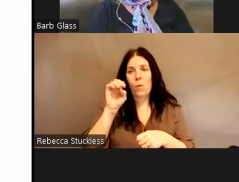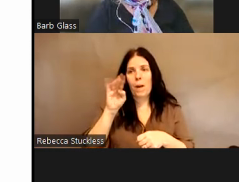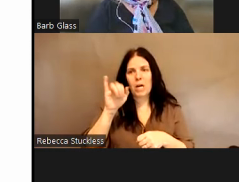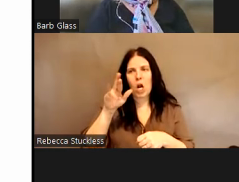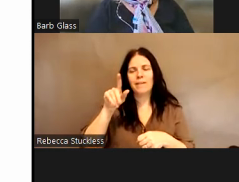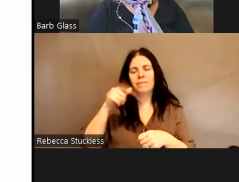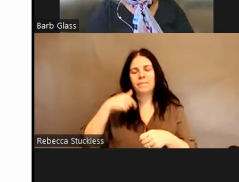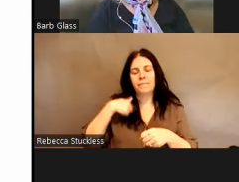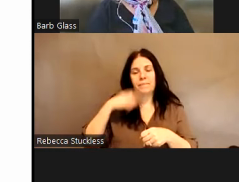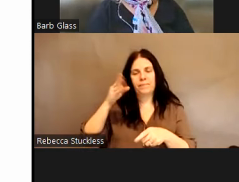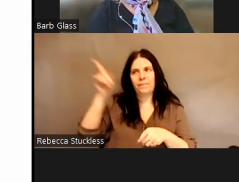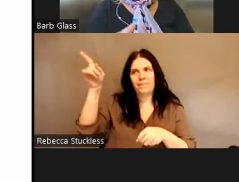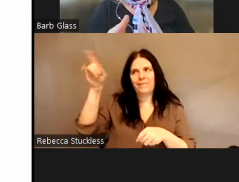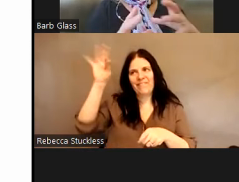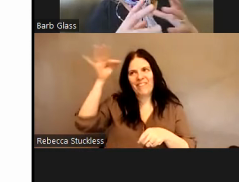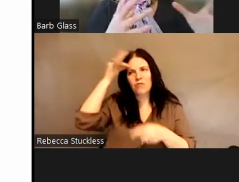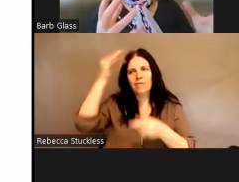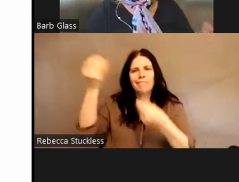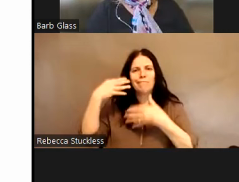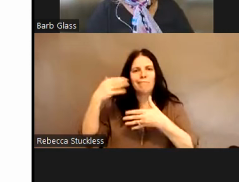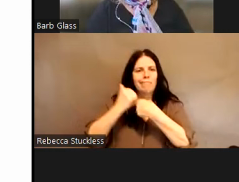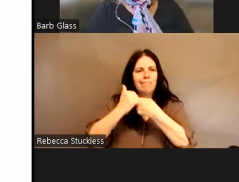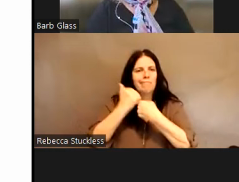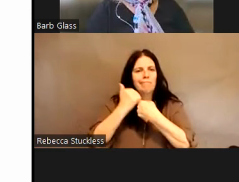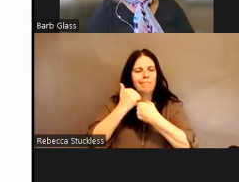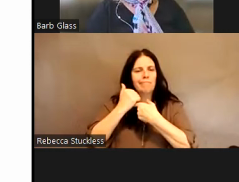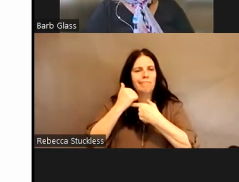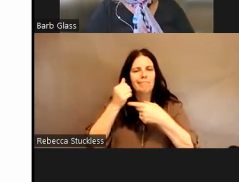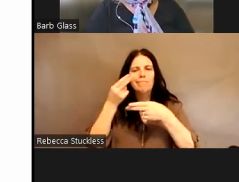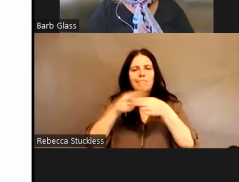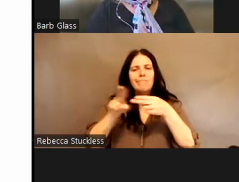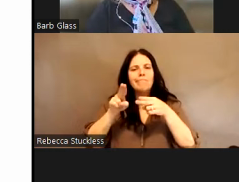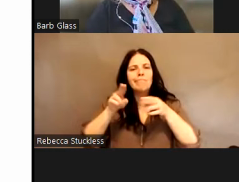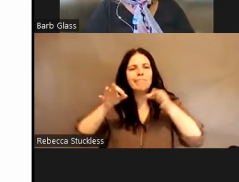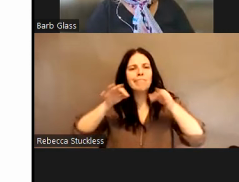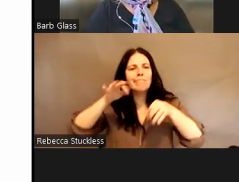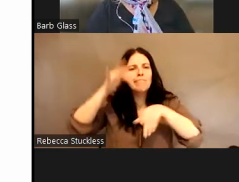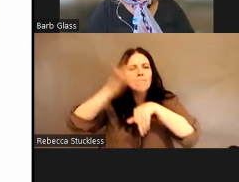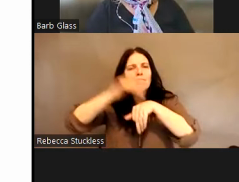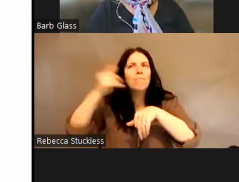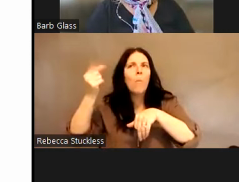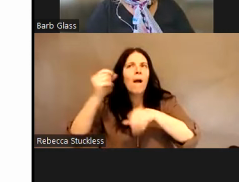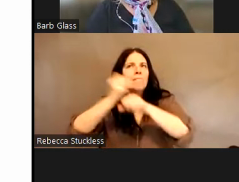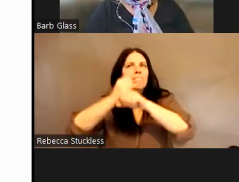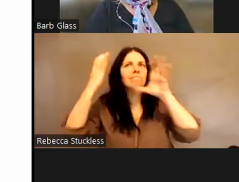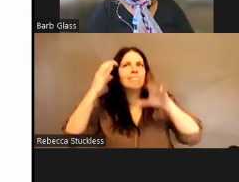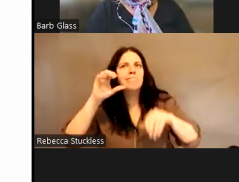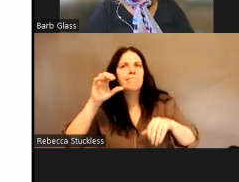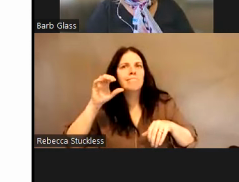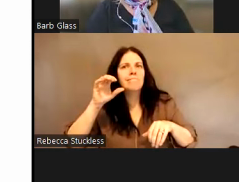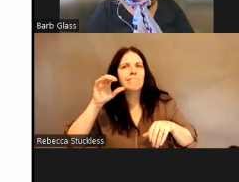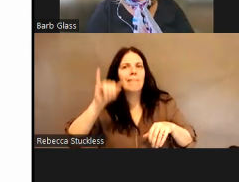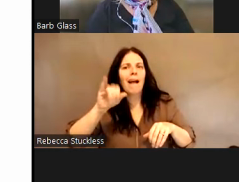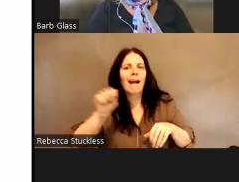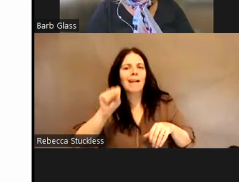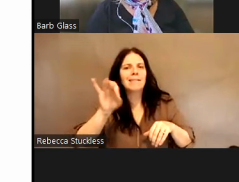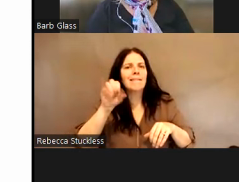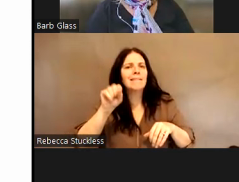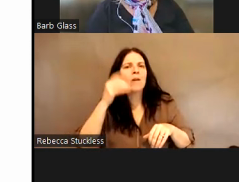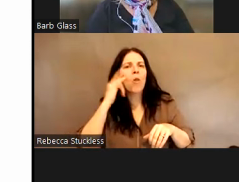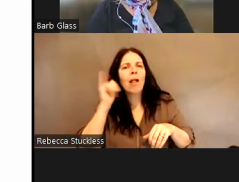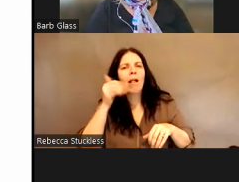provided to us, just as a brief overview of how they see the impact of the skills for